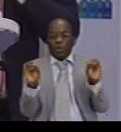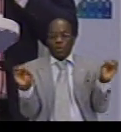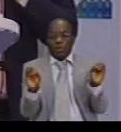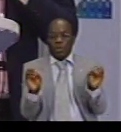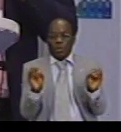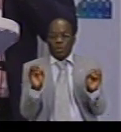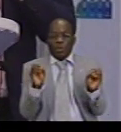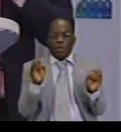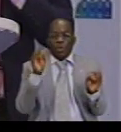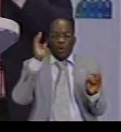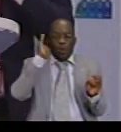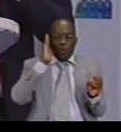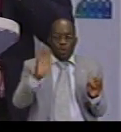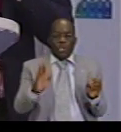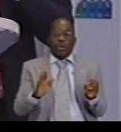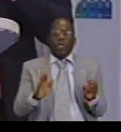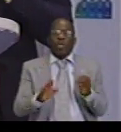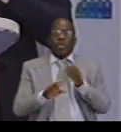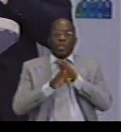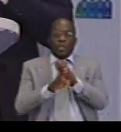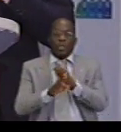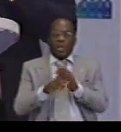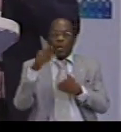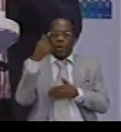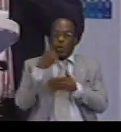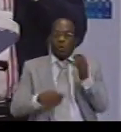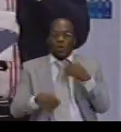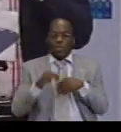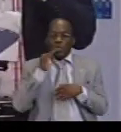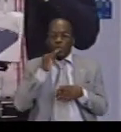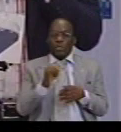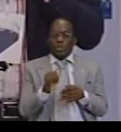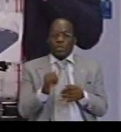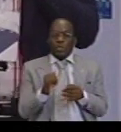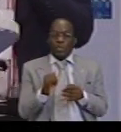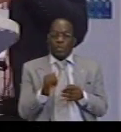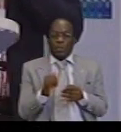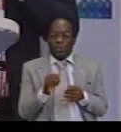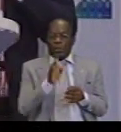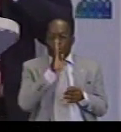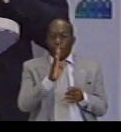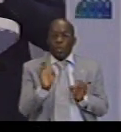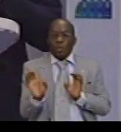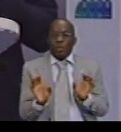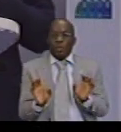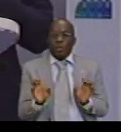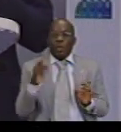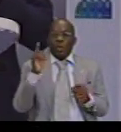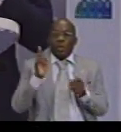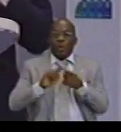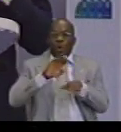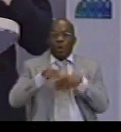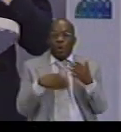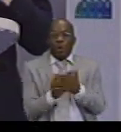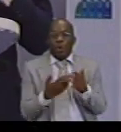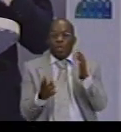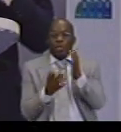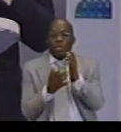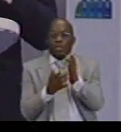will disrupt or interrupt what is being done here. So let's pray now for all the technicians. Let's pray for